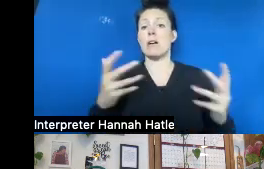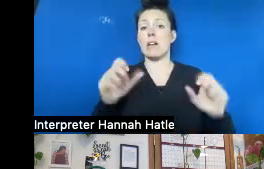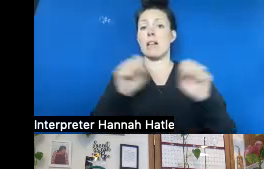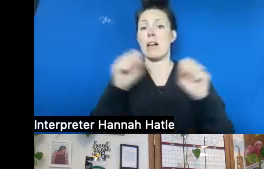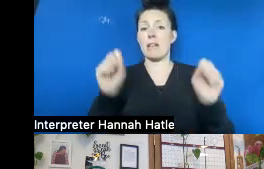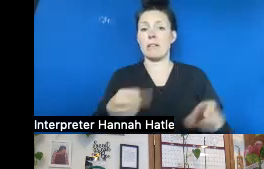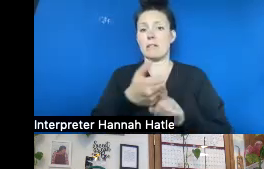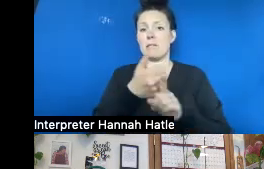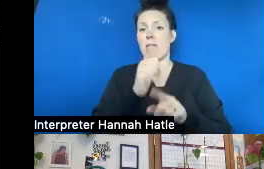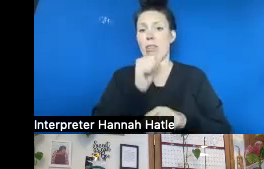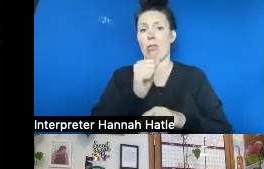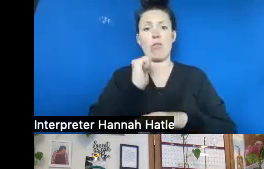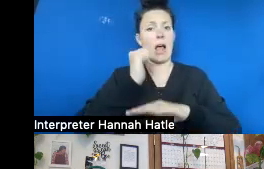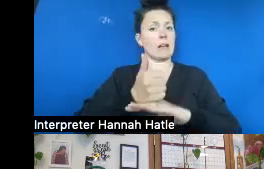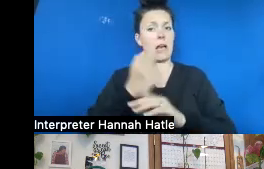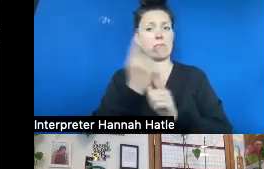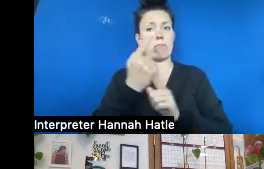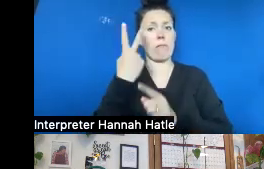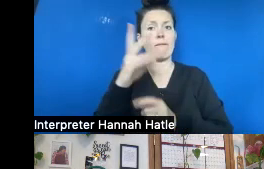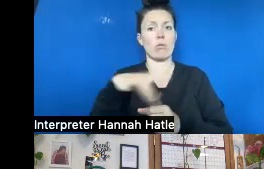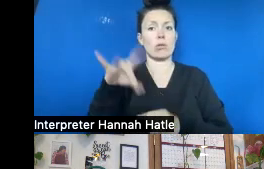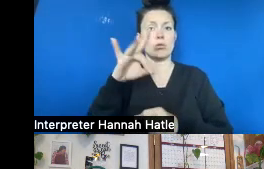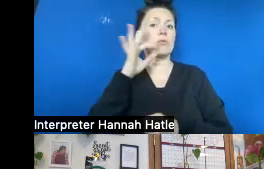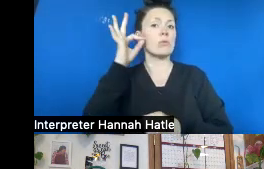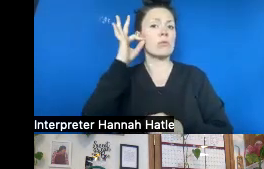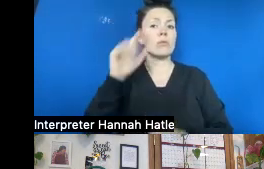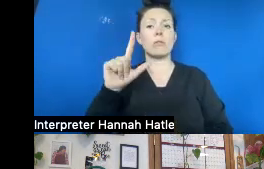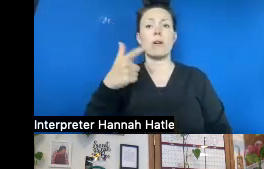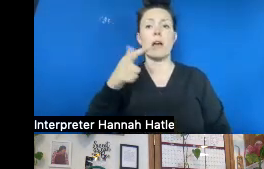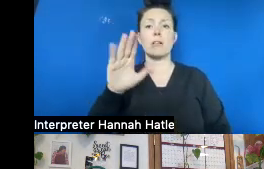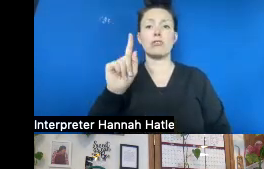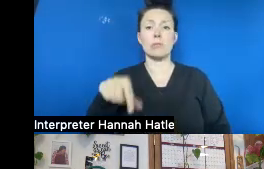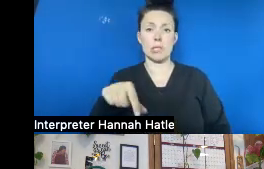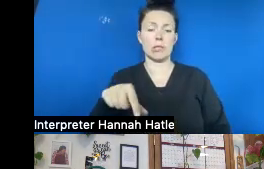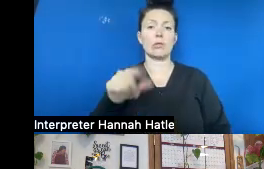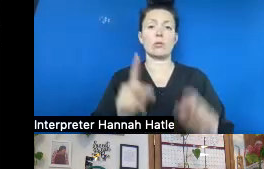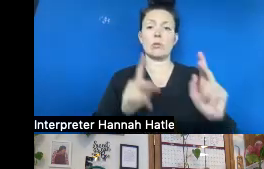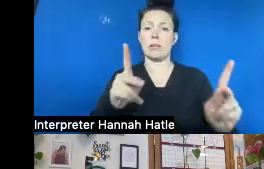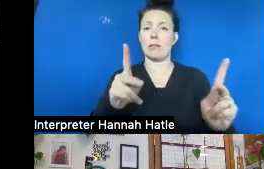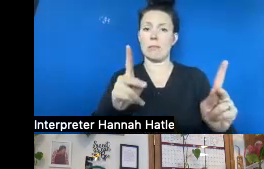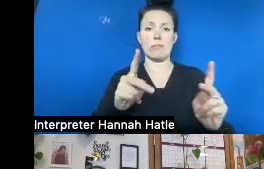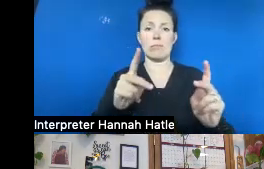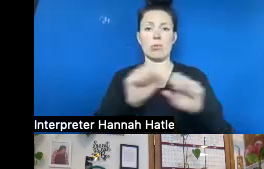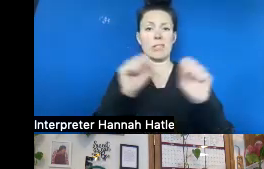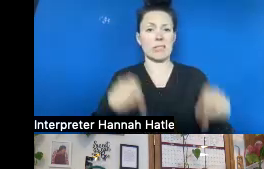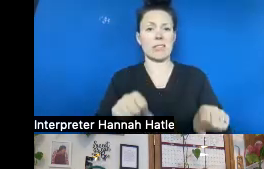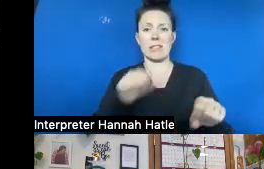being set up for our Two-Spirit Native LGBTQ folks in our